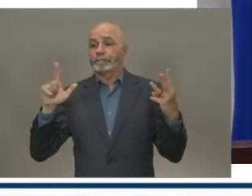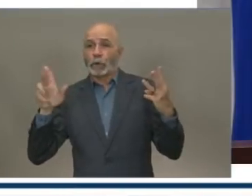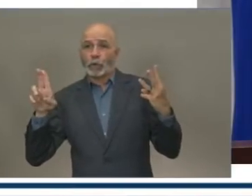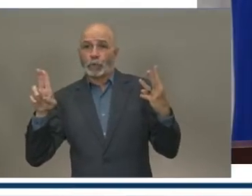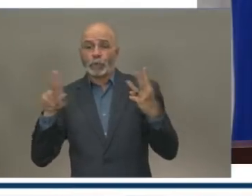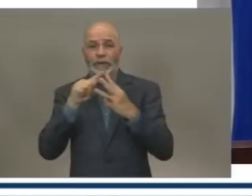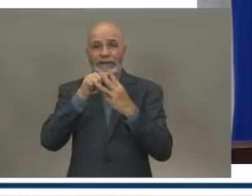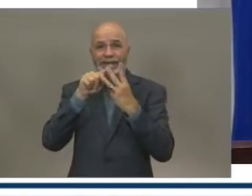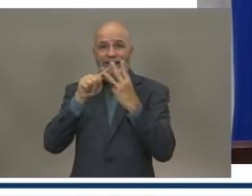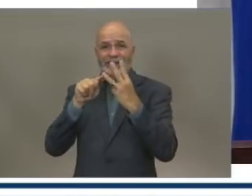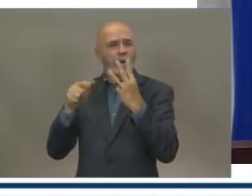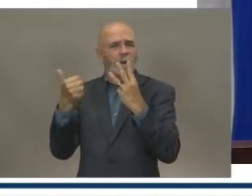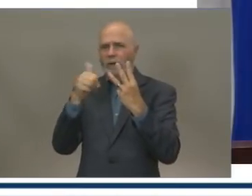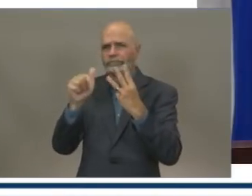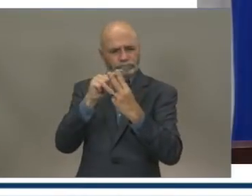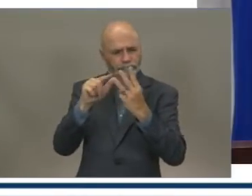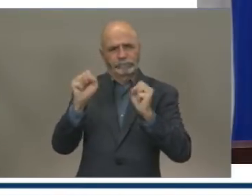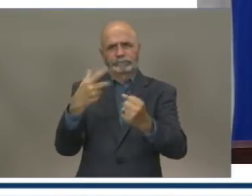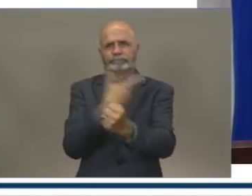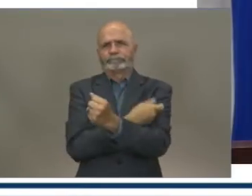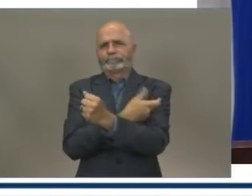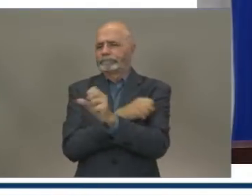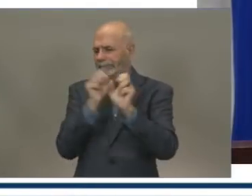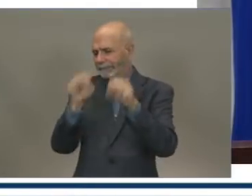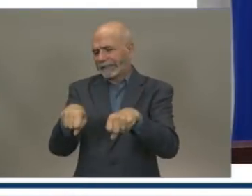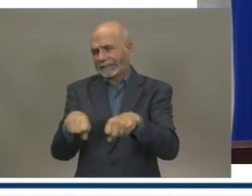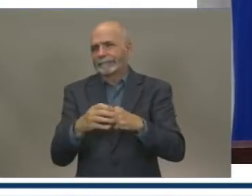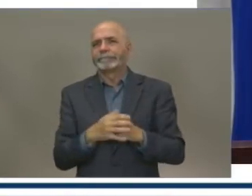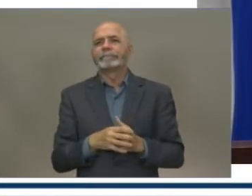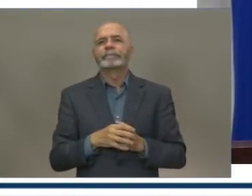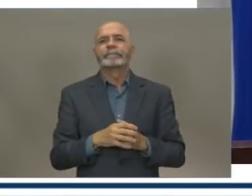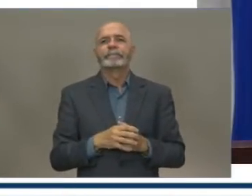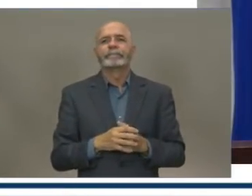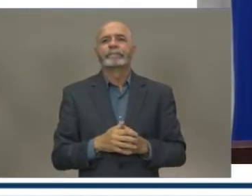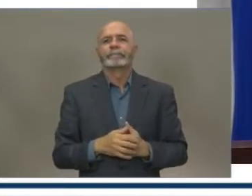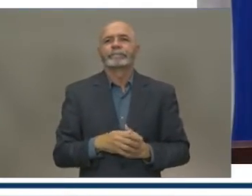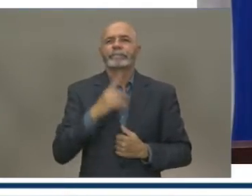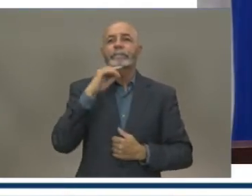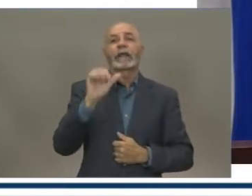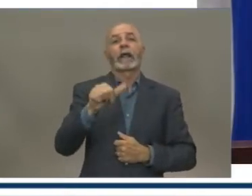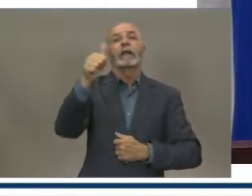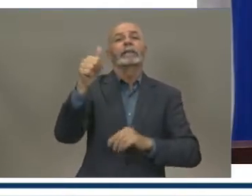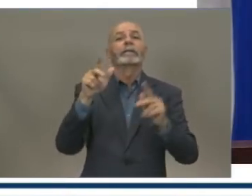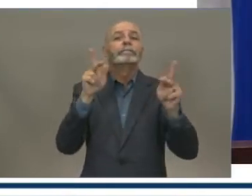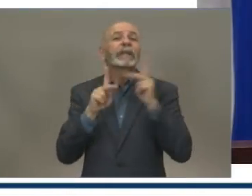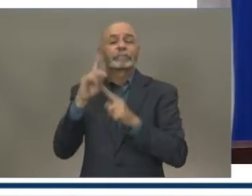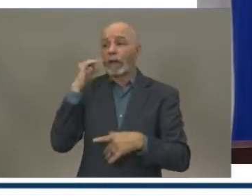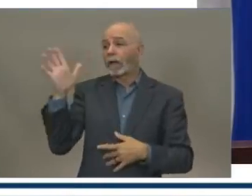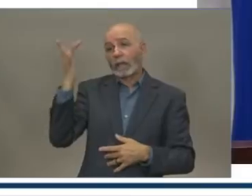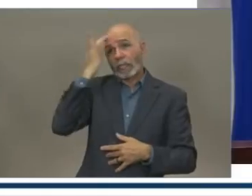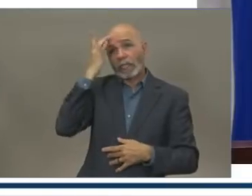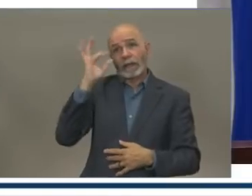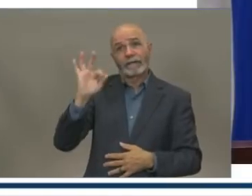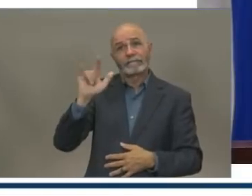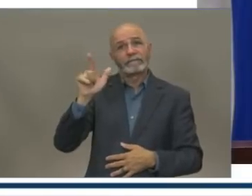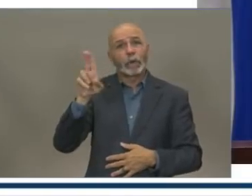seniors. Other Nova Scotians will be able to start getting their flu vaccine at a pharmacy or their doctor's office starting next